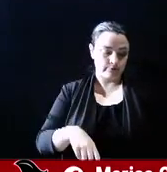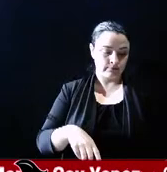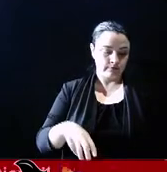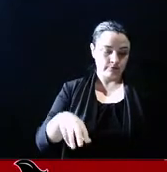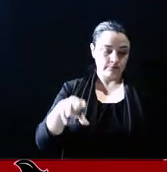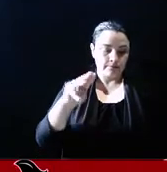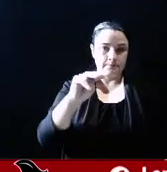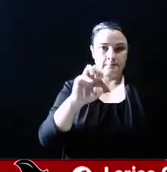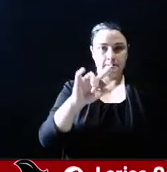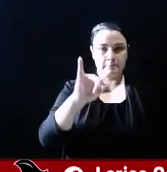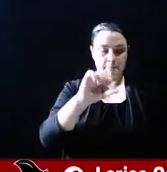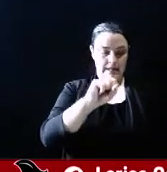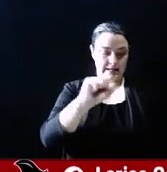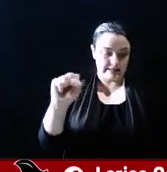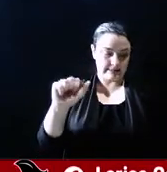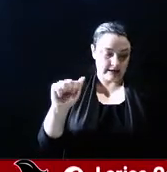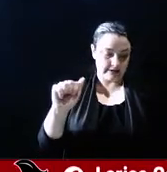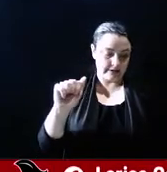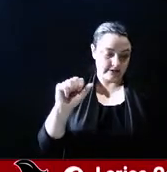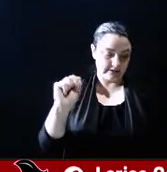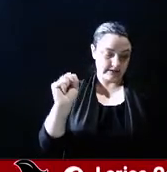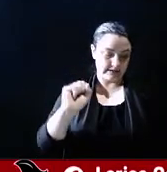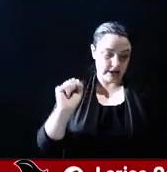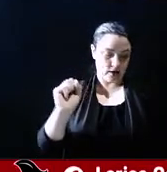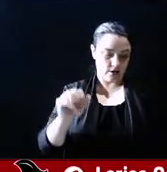Melissa Sierra Flores.